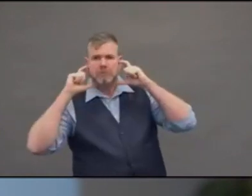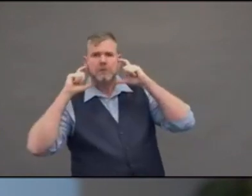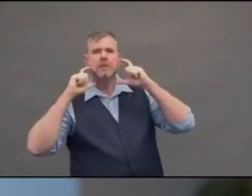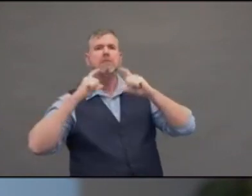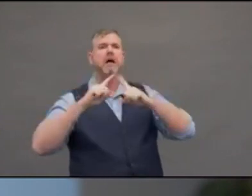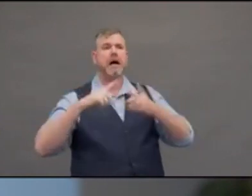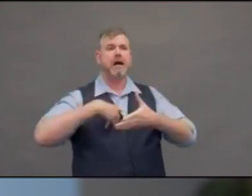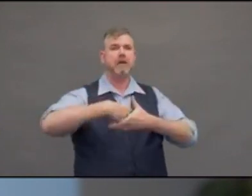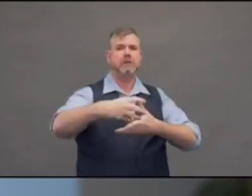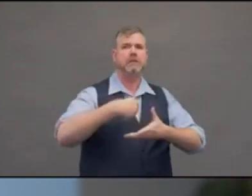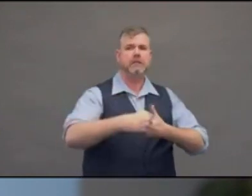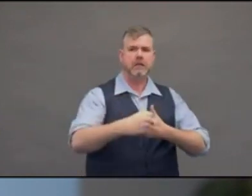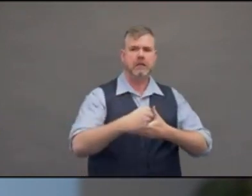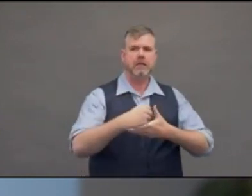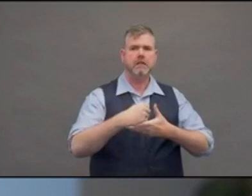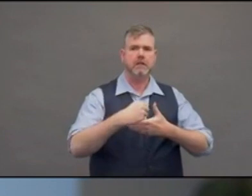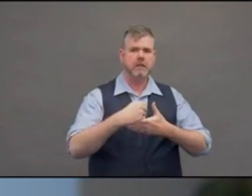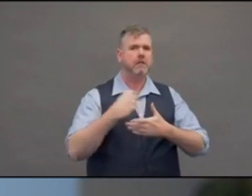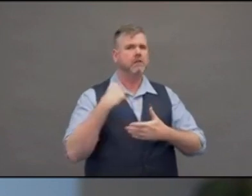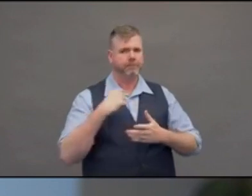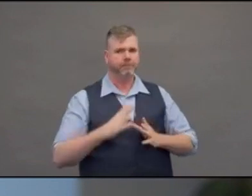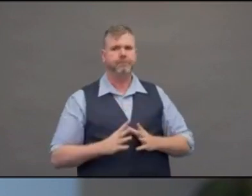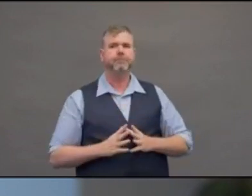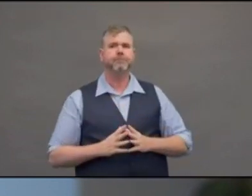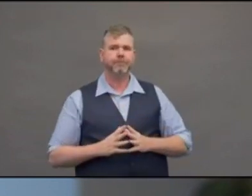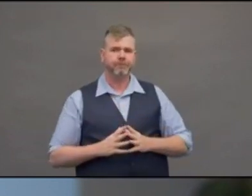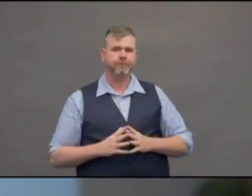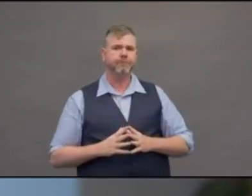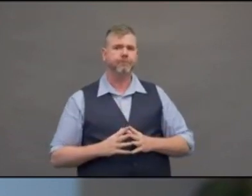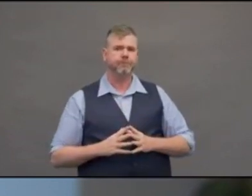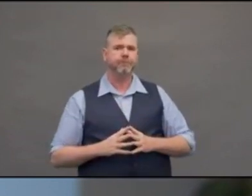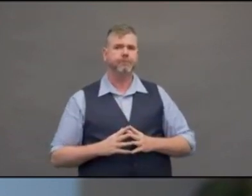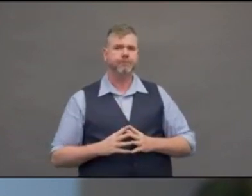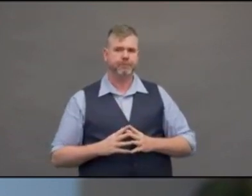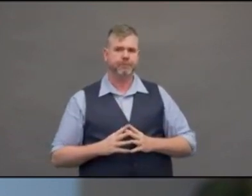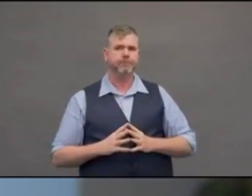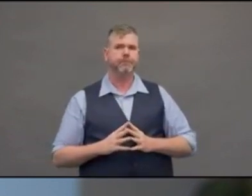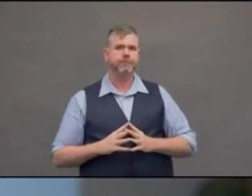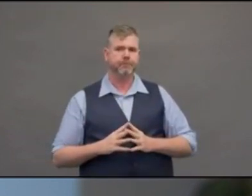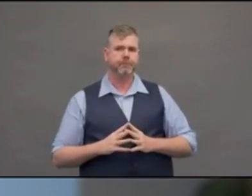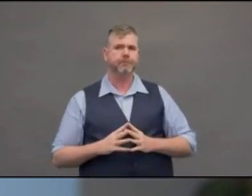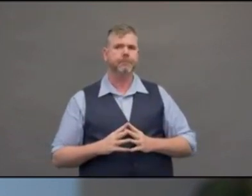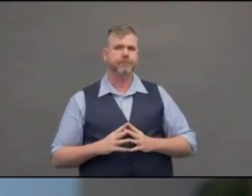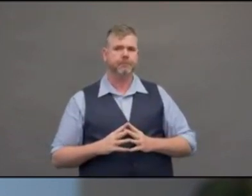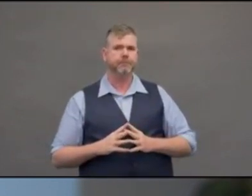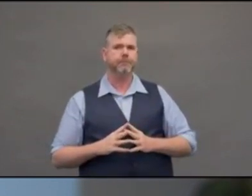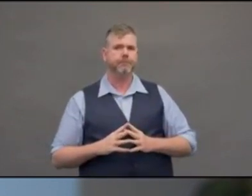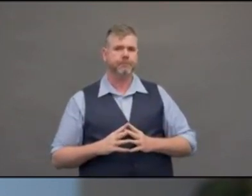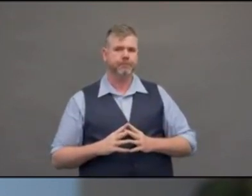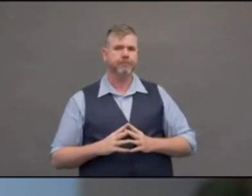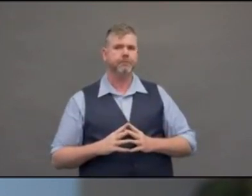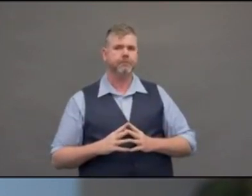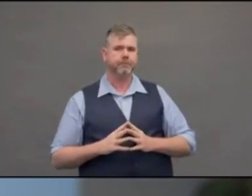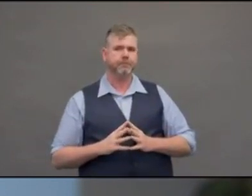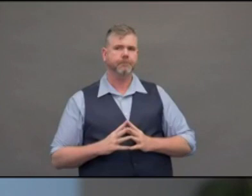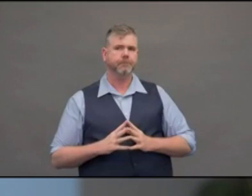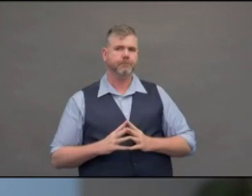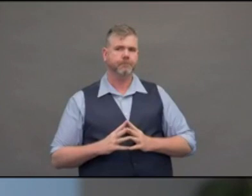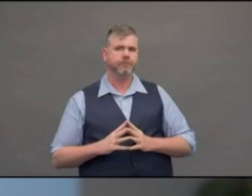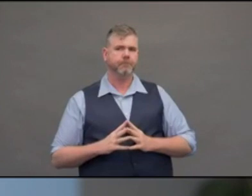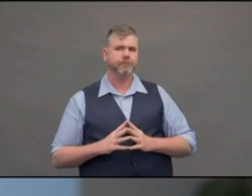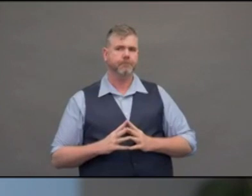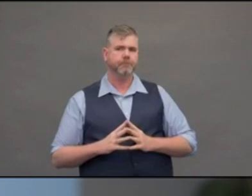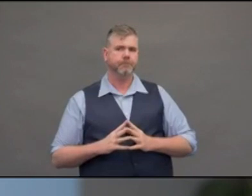monitor indicators. So one of the announcements was that there will be 5 indicators that they'll be looking at and closely tracking as